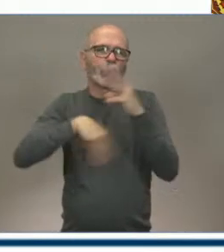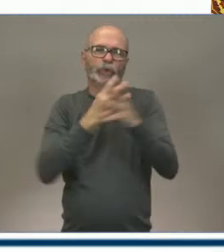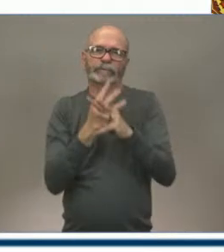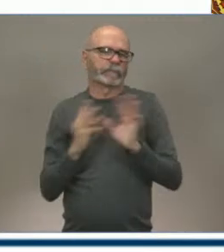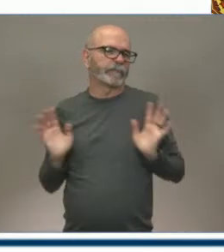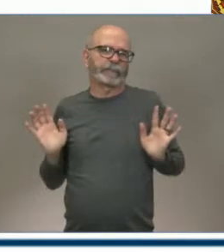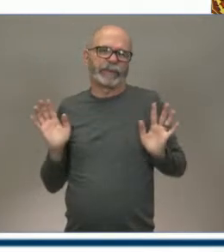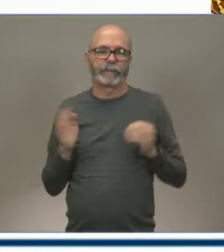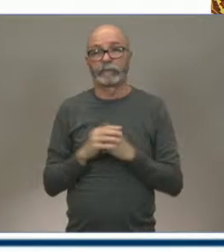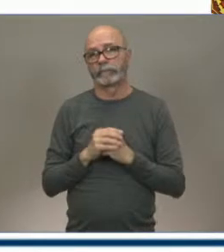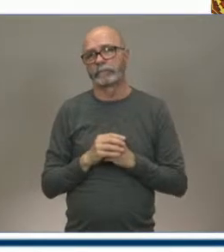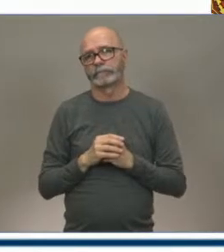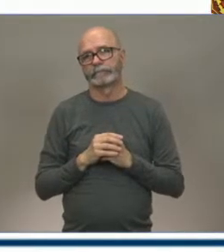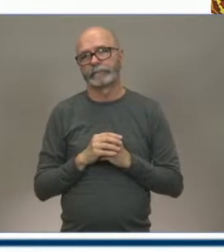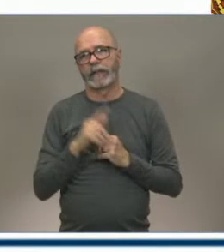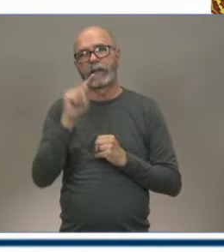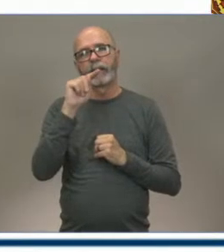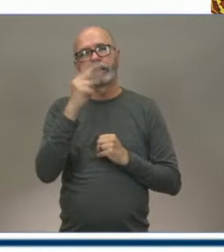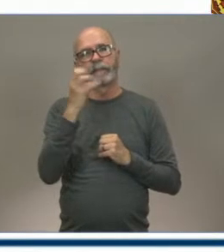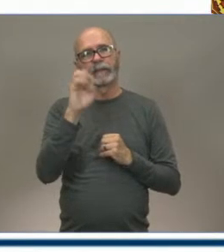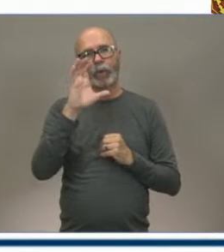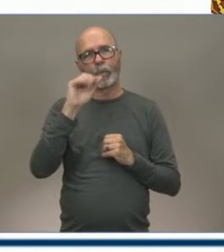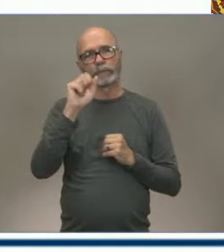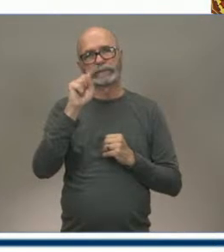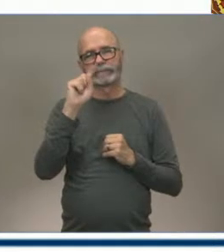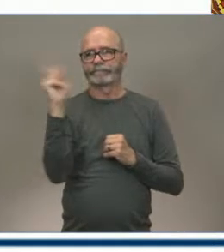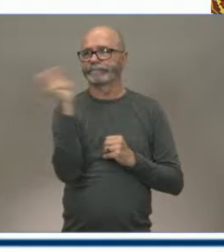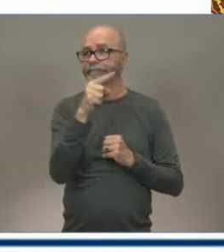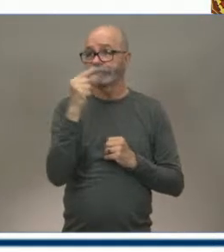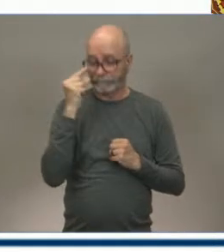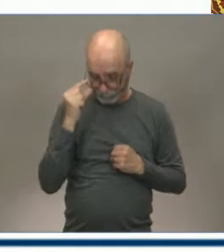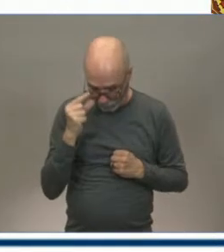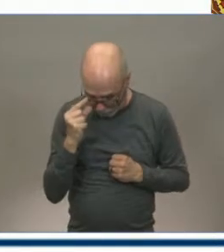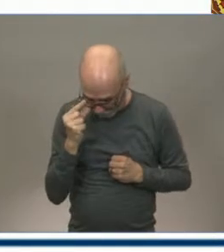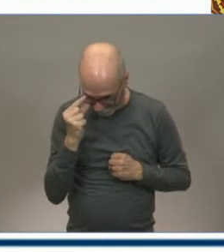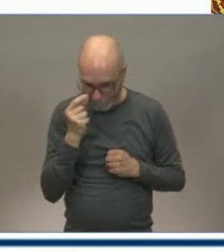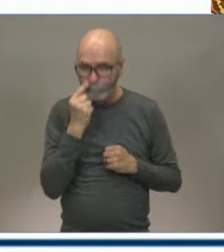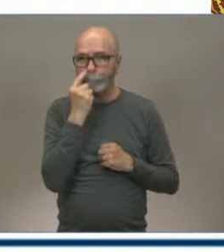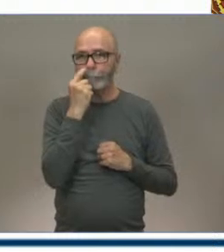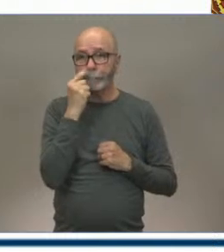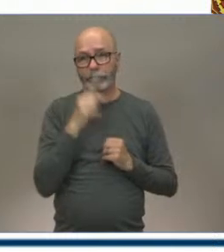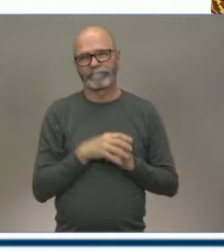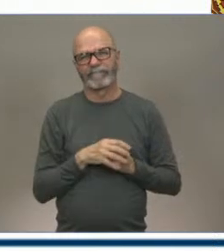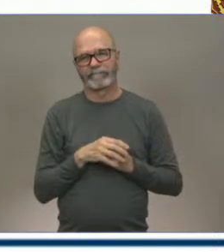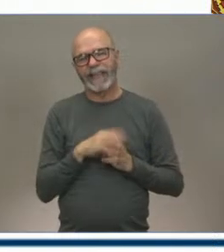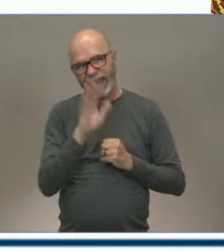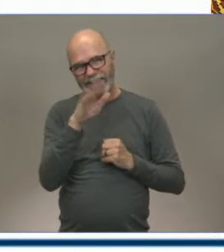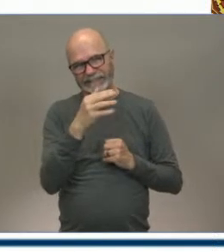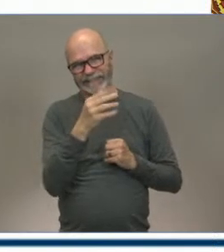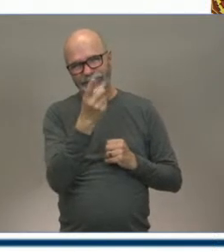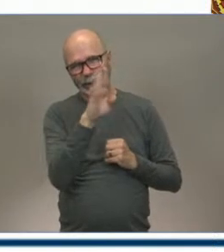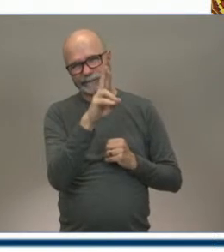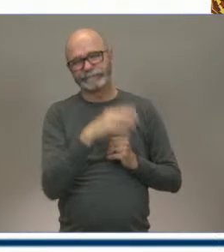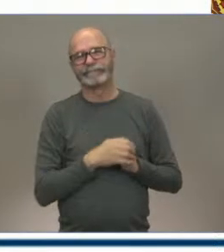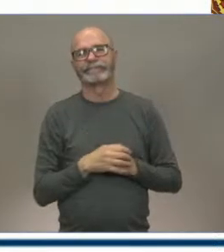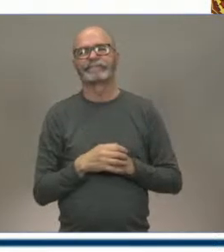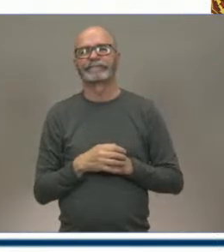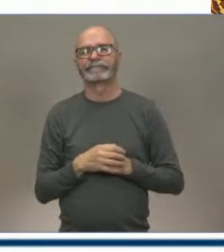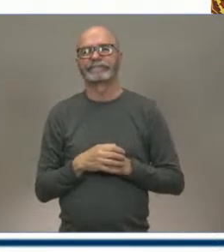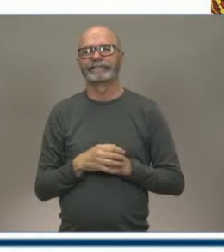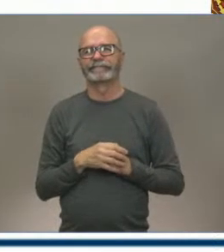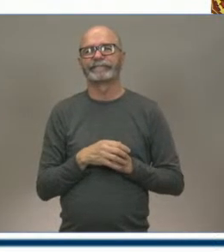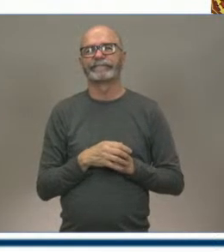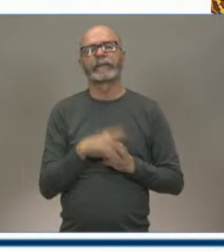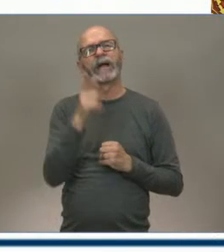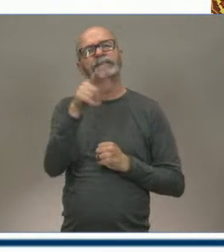from the Coast. Go ahead, Victoria. Thanks. So, Dr. Strang, I'm, wondering what advice you have for any Nova Scotians who might